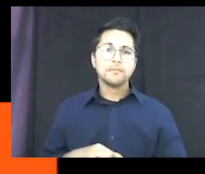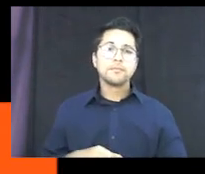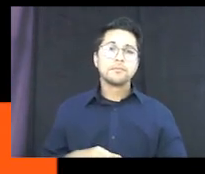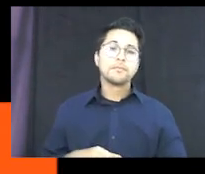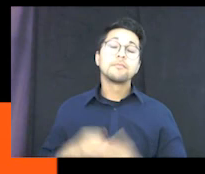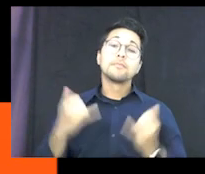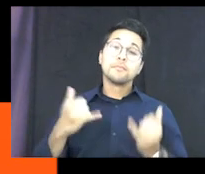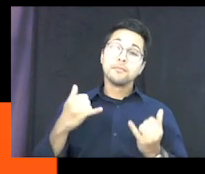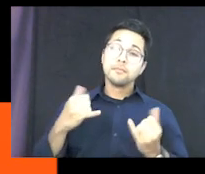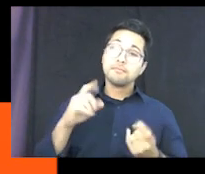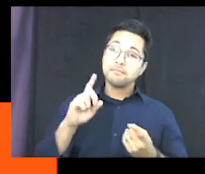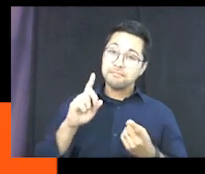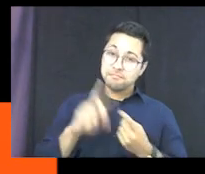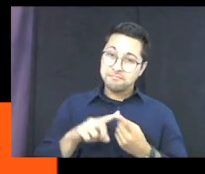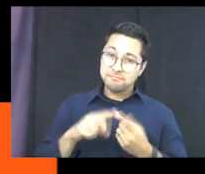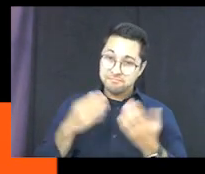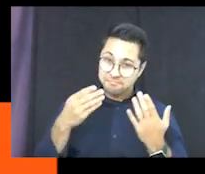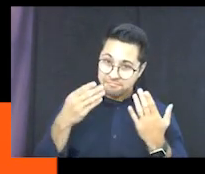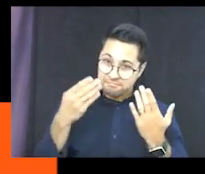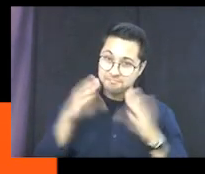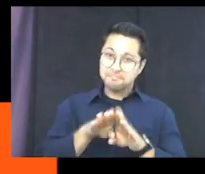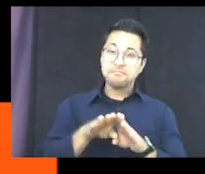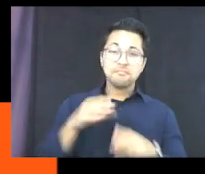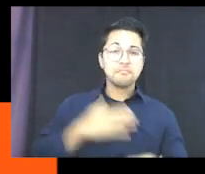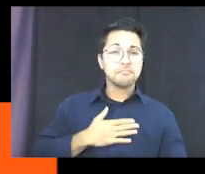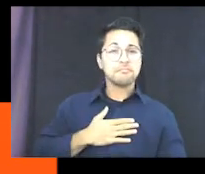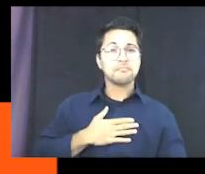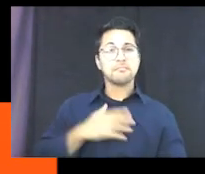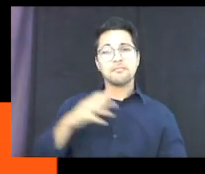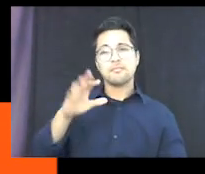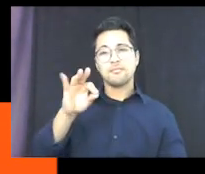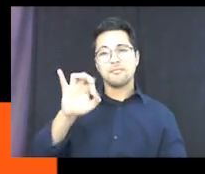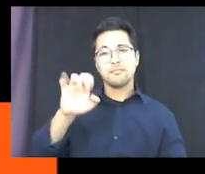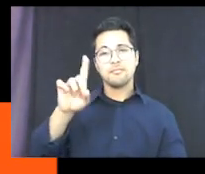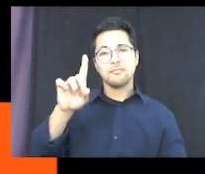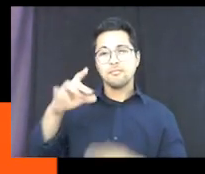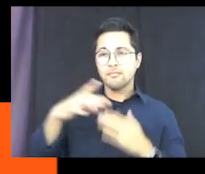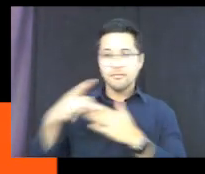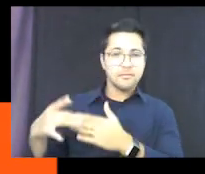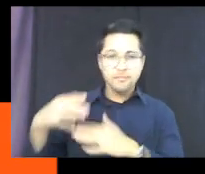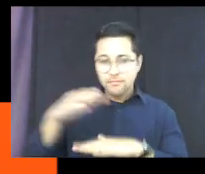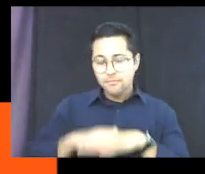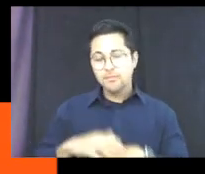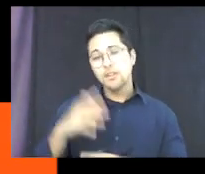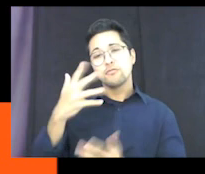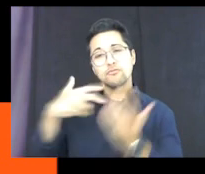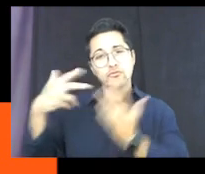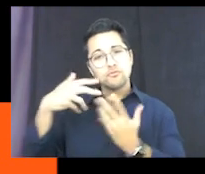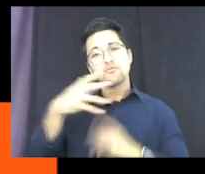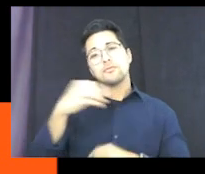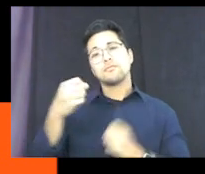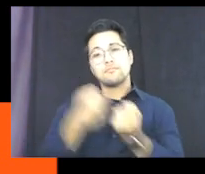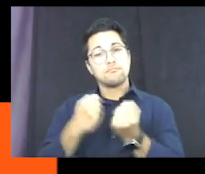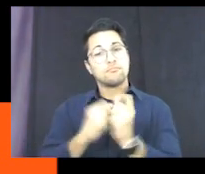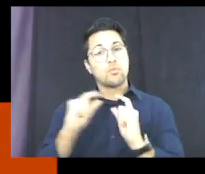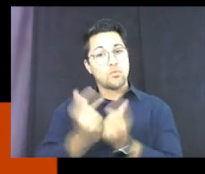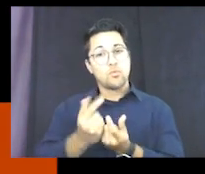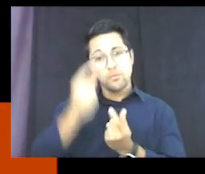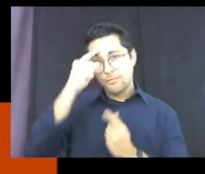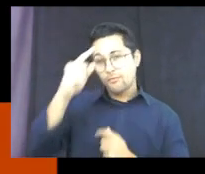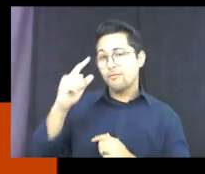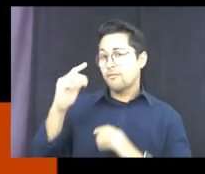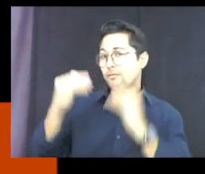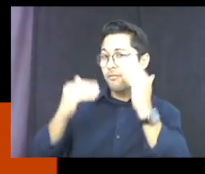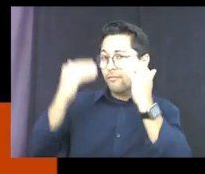And now, to conclude my field guide on social and support groups for autistic adults,